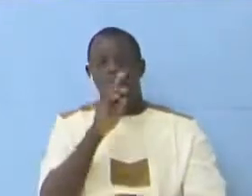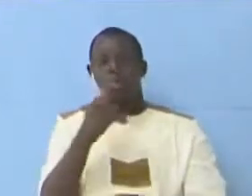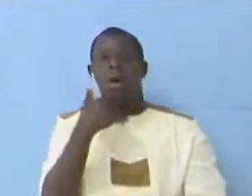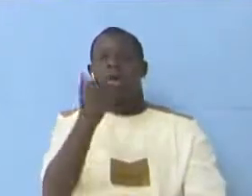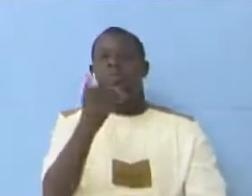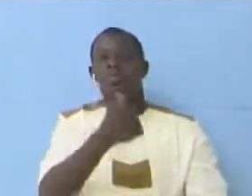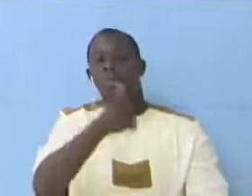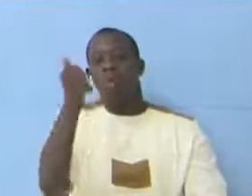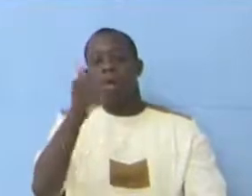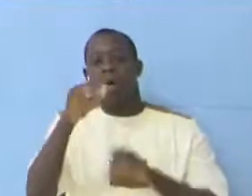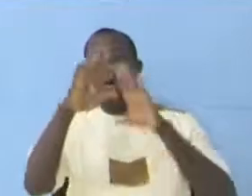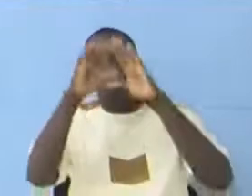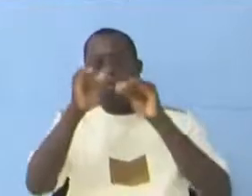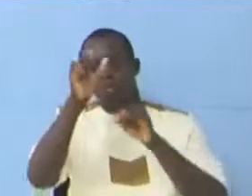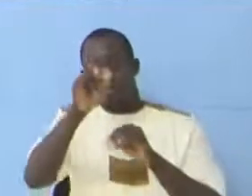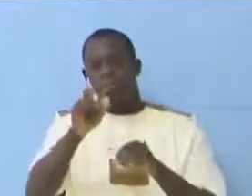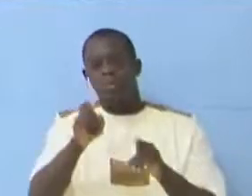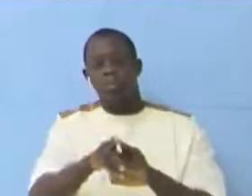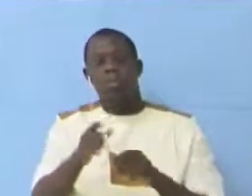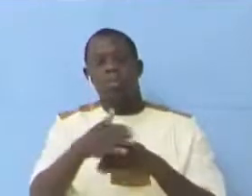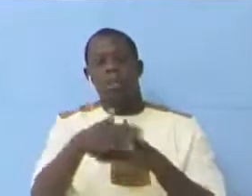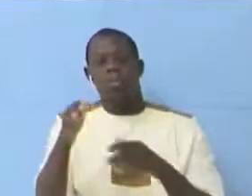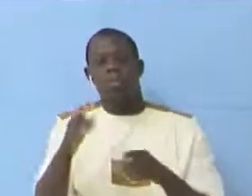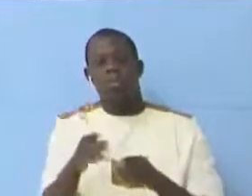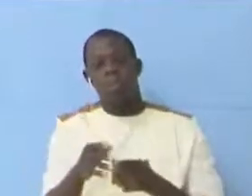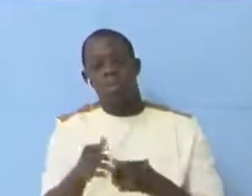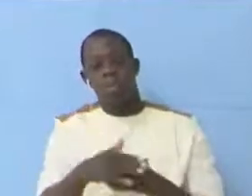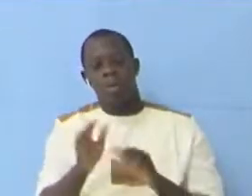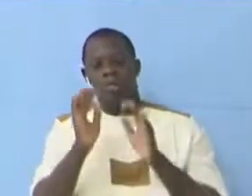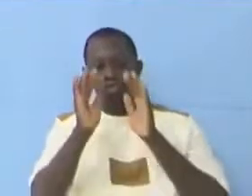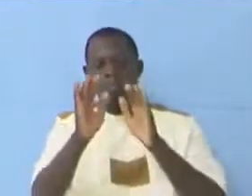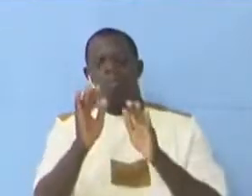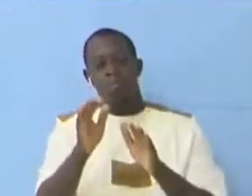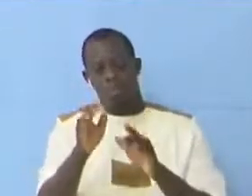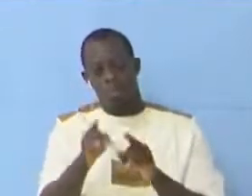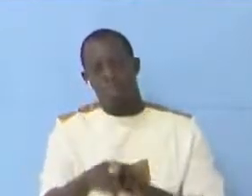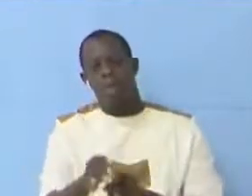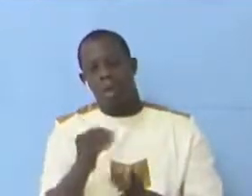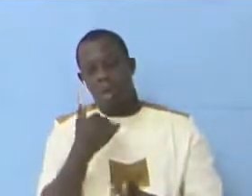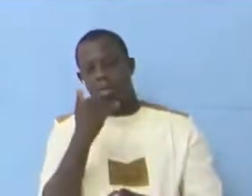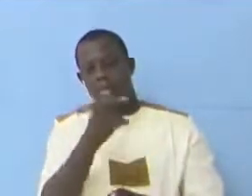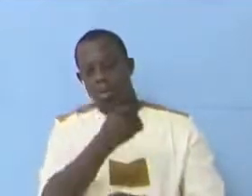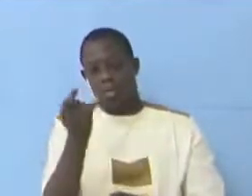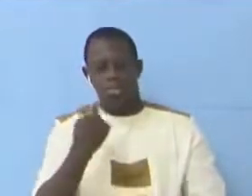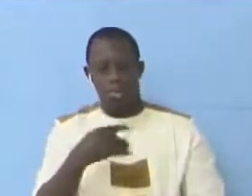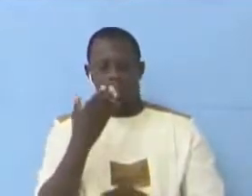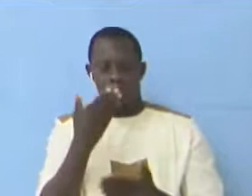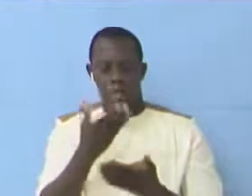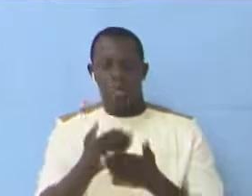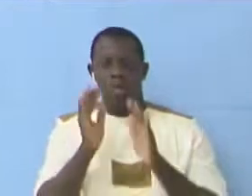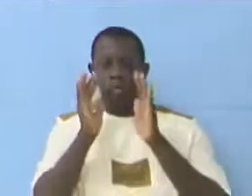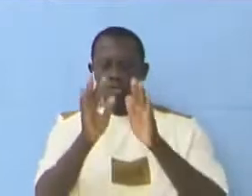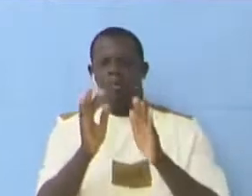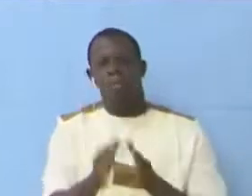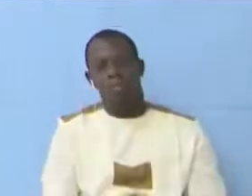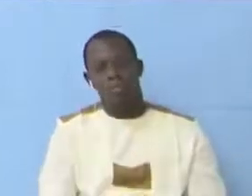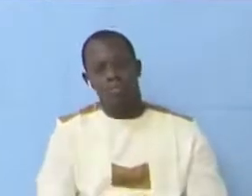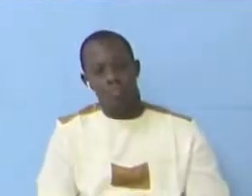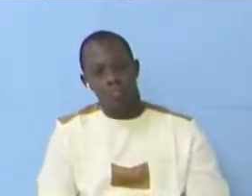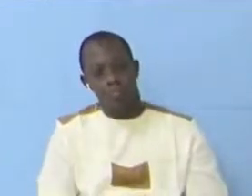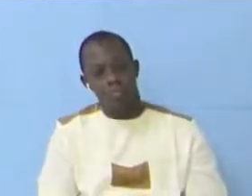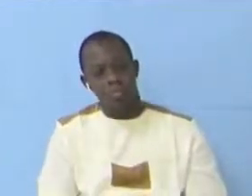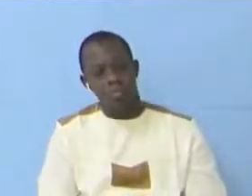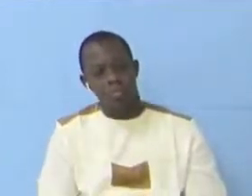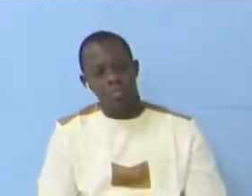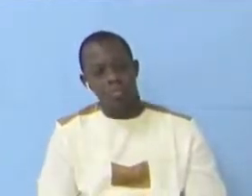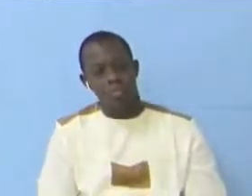other officer to loosen the knot, to asking them to stop. ki nga xam ne moo waxoon ne ñu wàññi yoxamal nag ceene gi